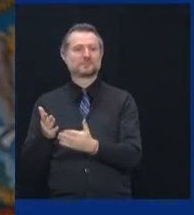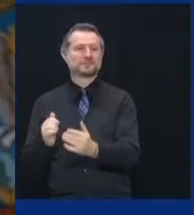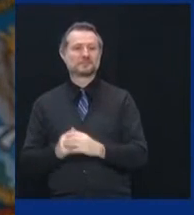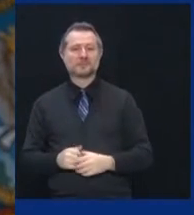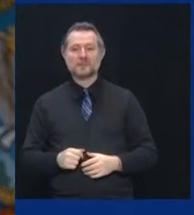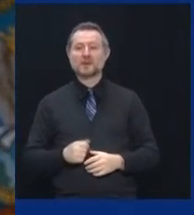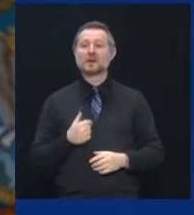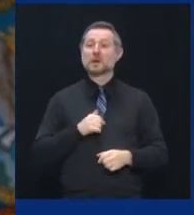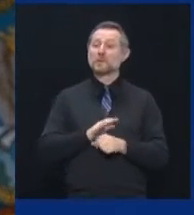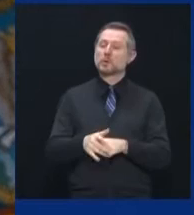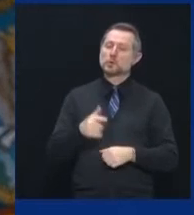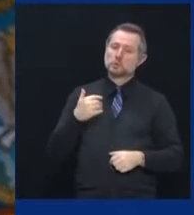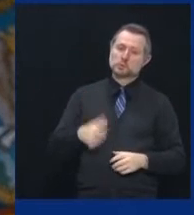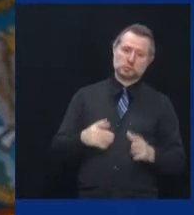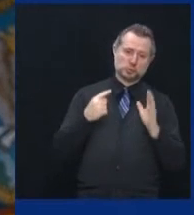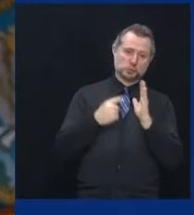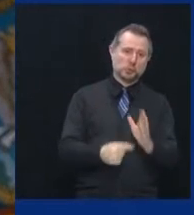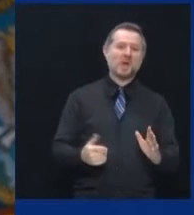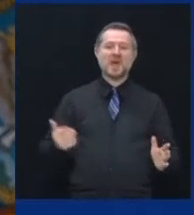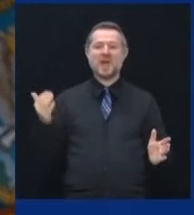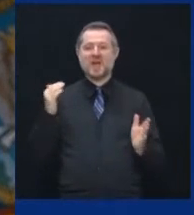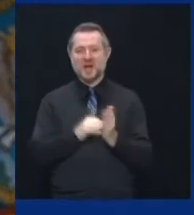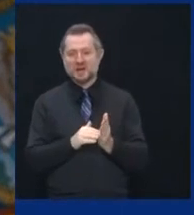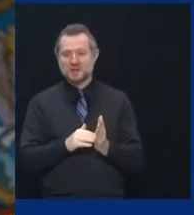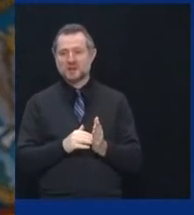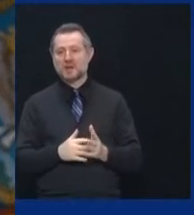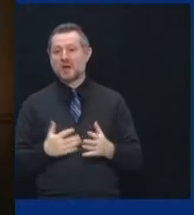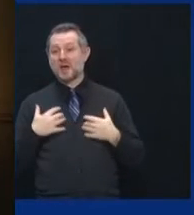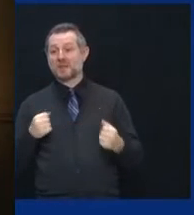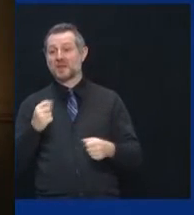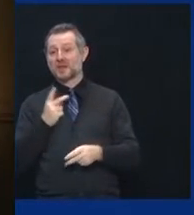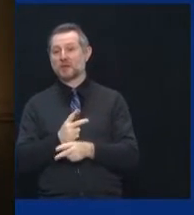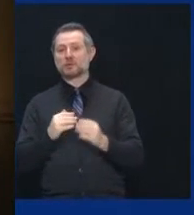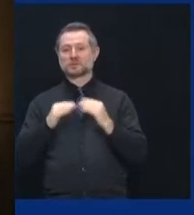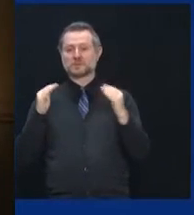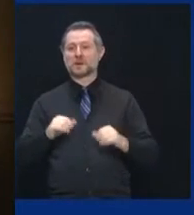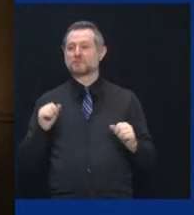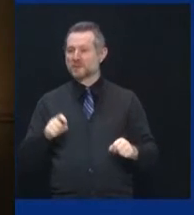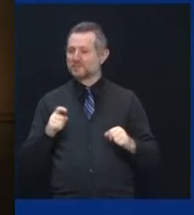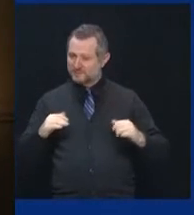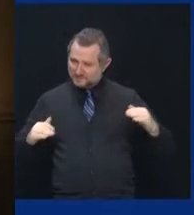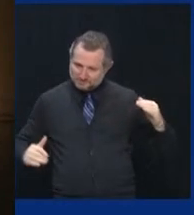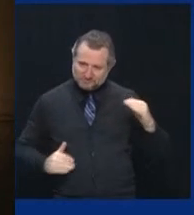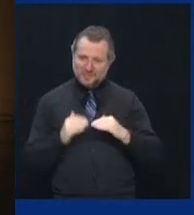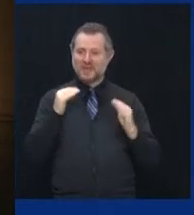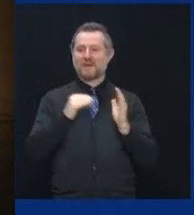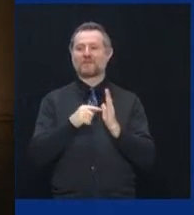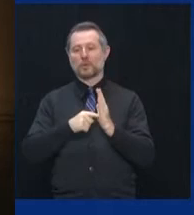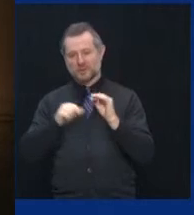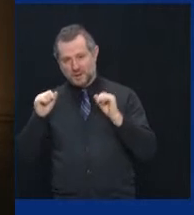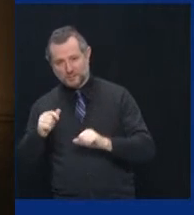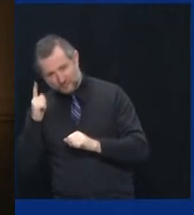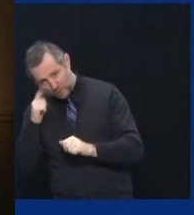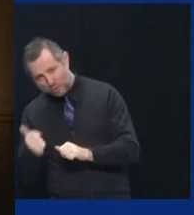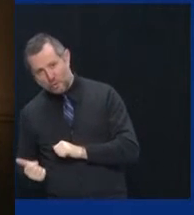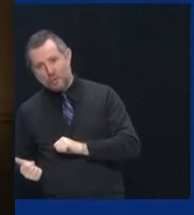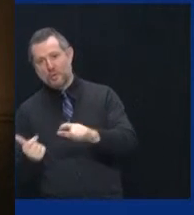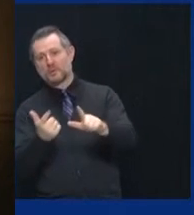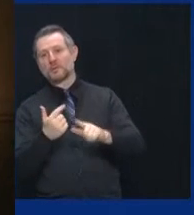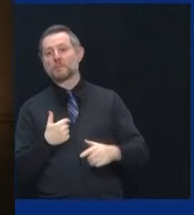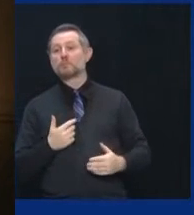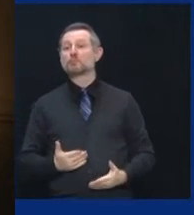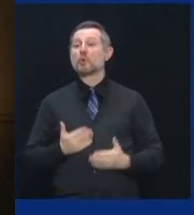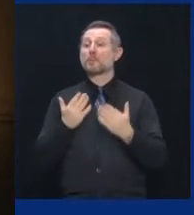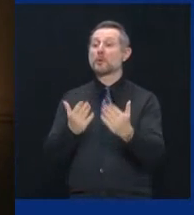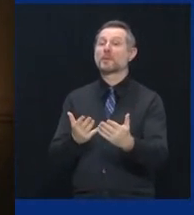has illustrated once again that health care must be affordable for all. And I propose this year we